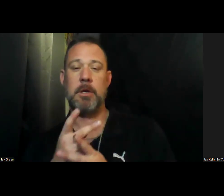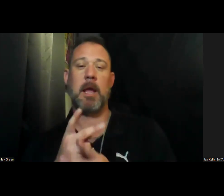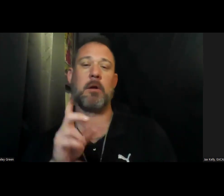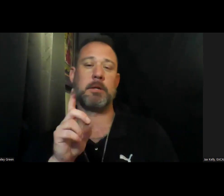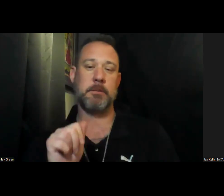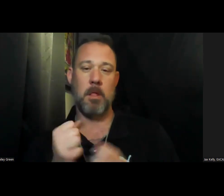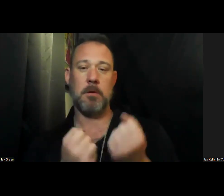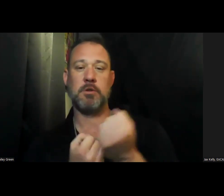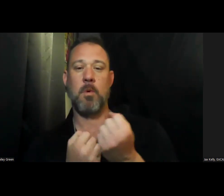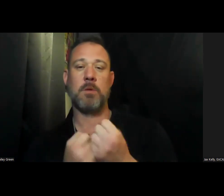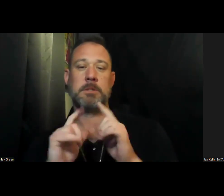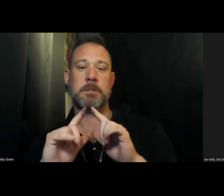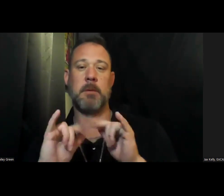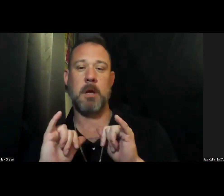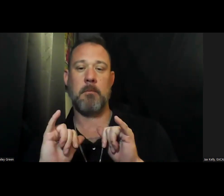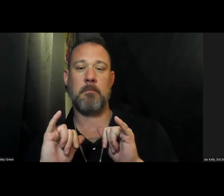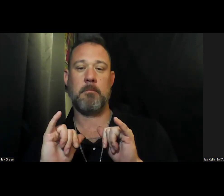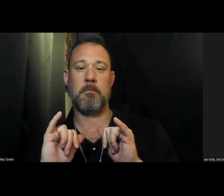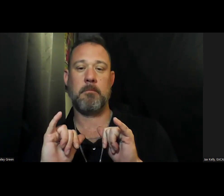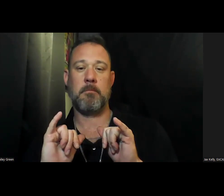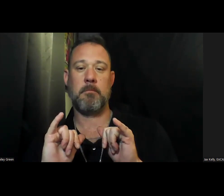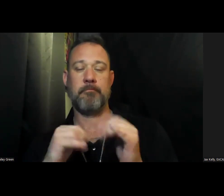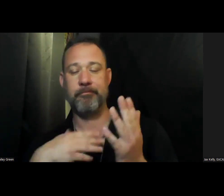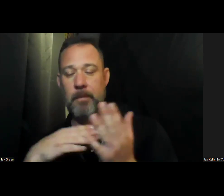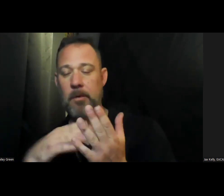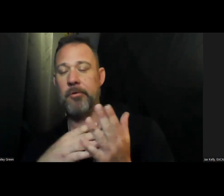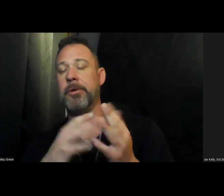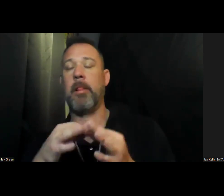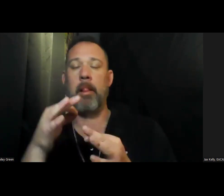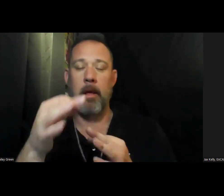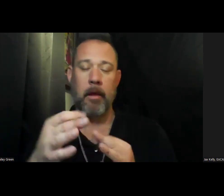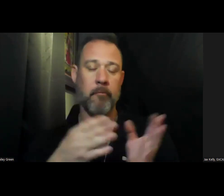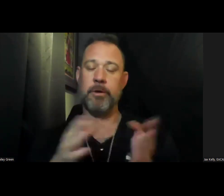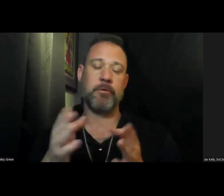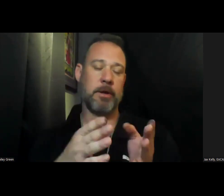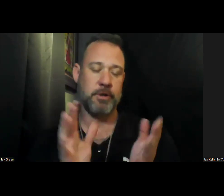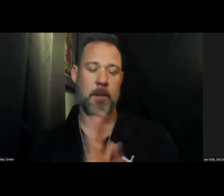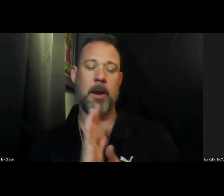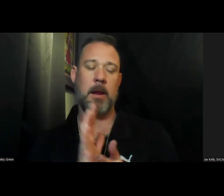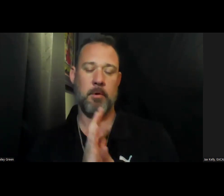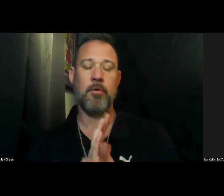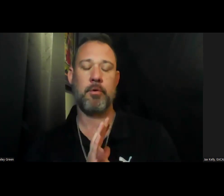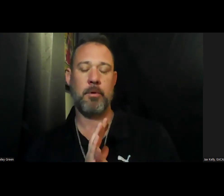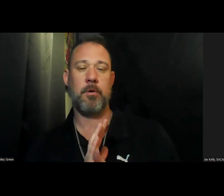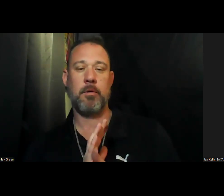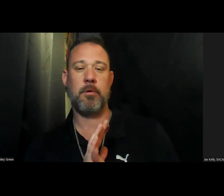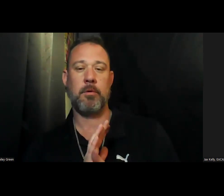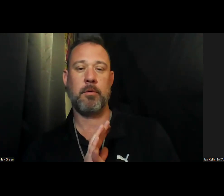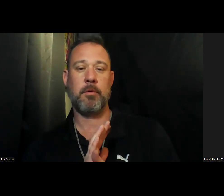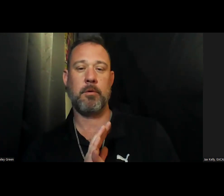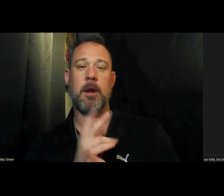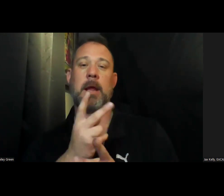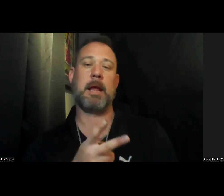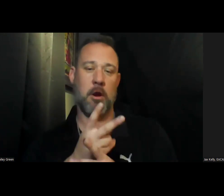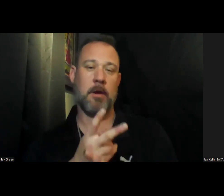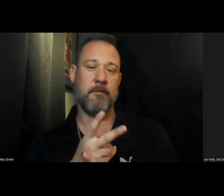disability supports at the same time, encountering delay, redirection, and paperwork at every turn. Caregivers